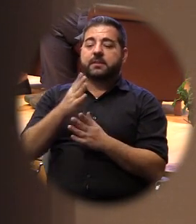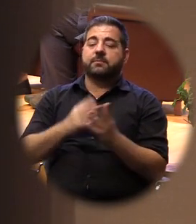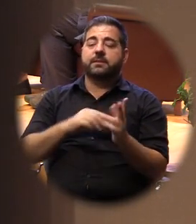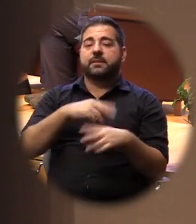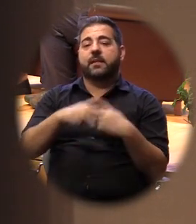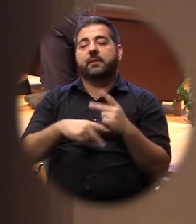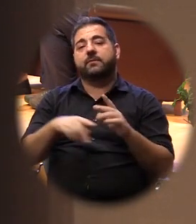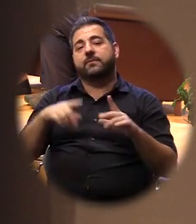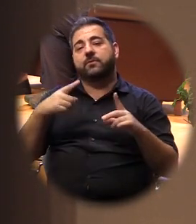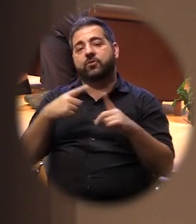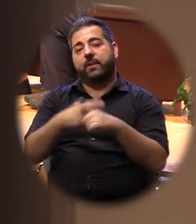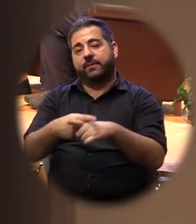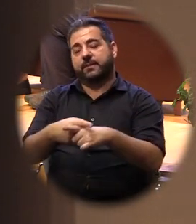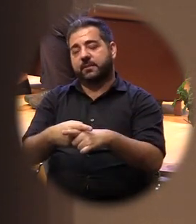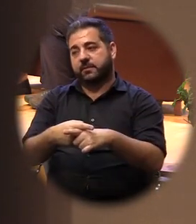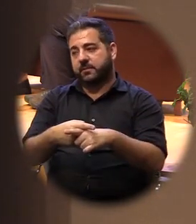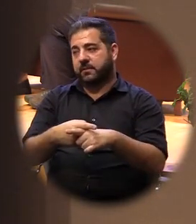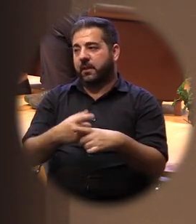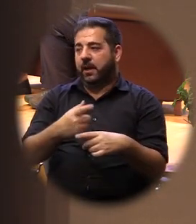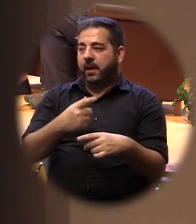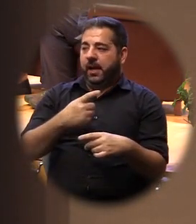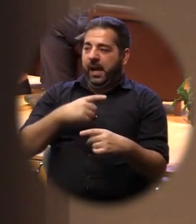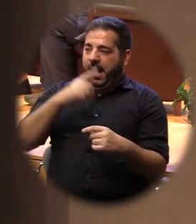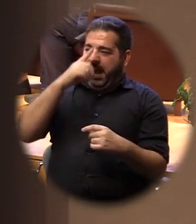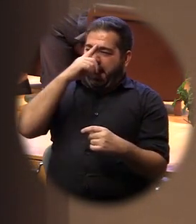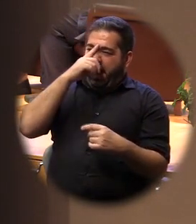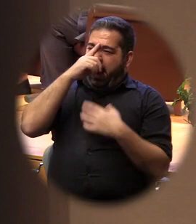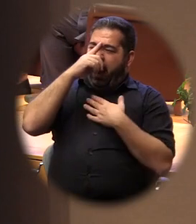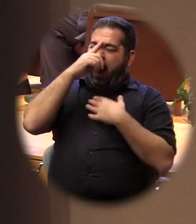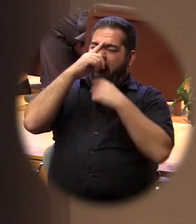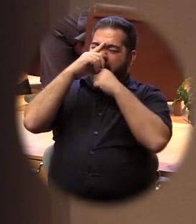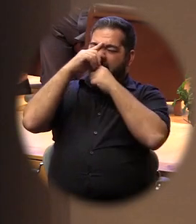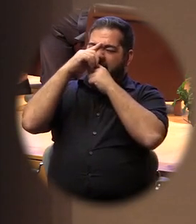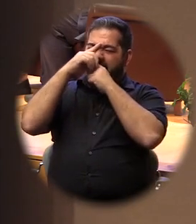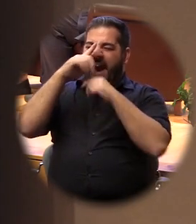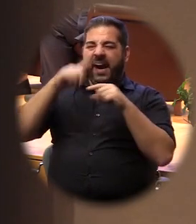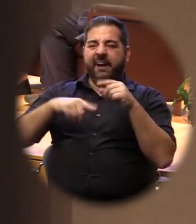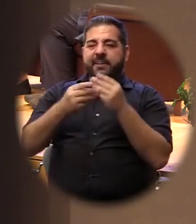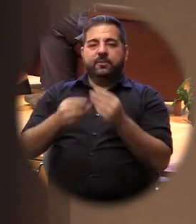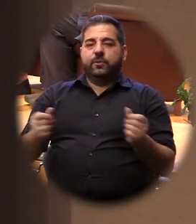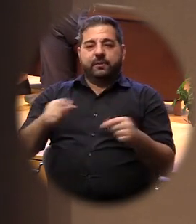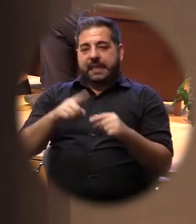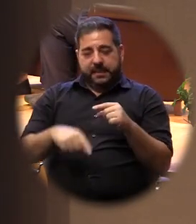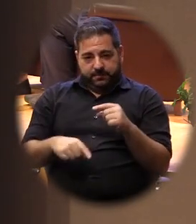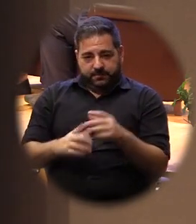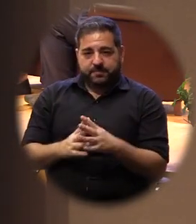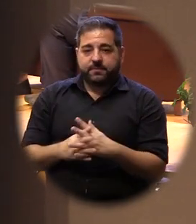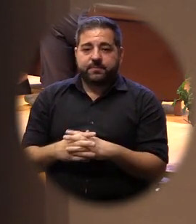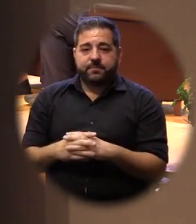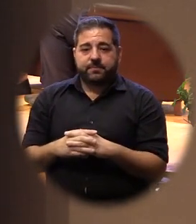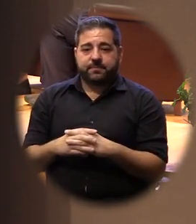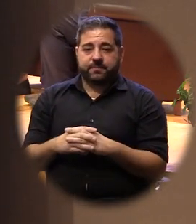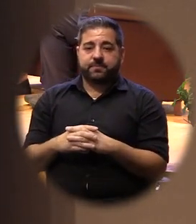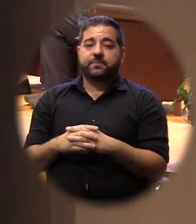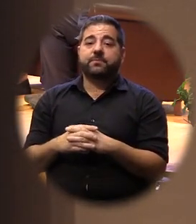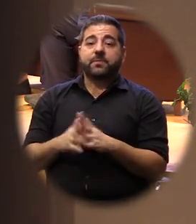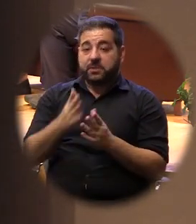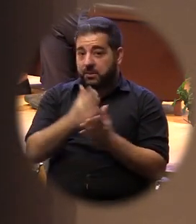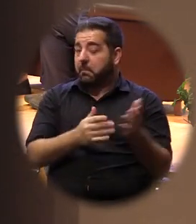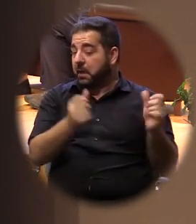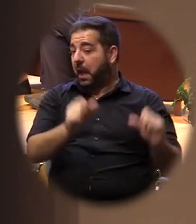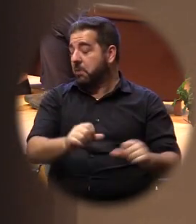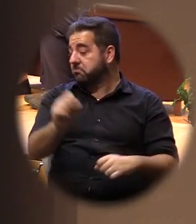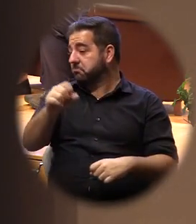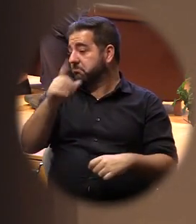conflict are I think just can't be resolved um some of them can